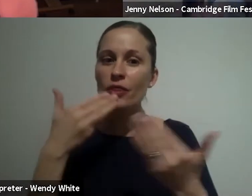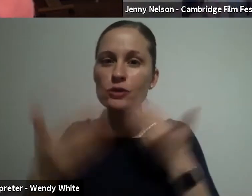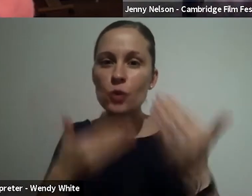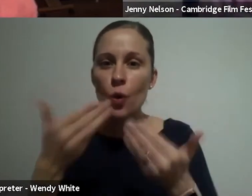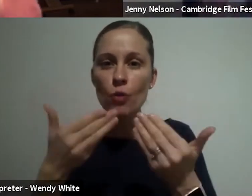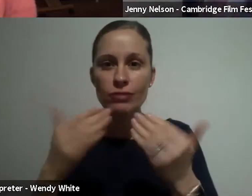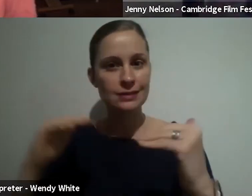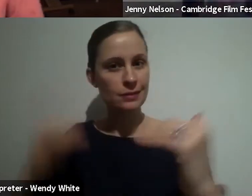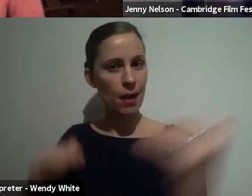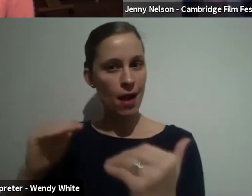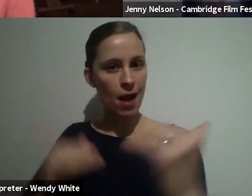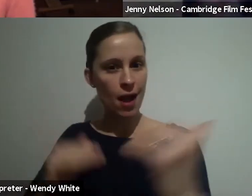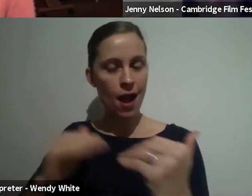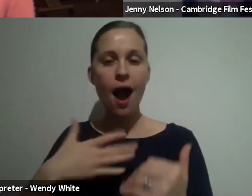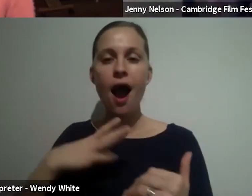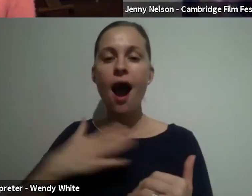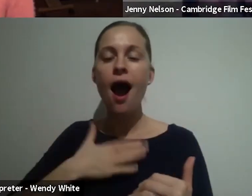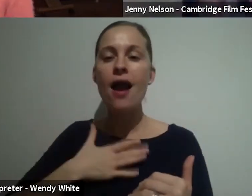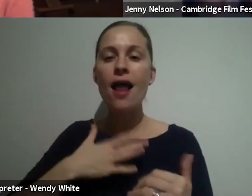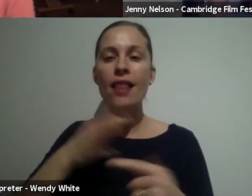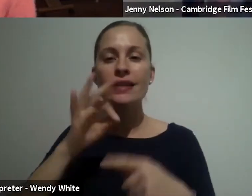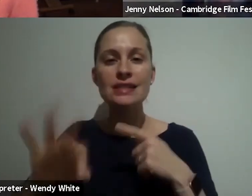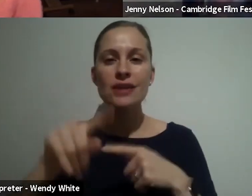detail, the painting your nails with Tippex,